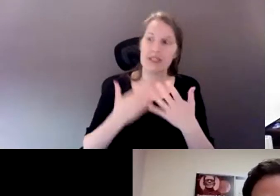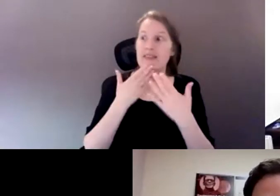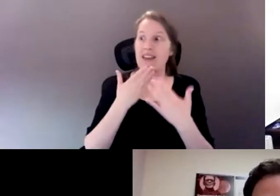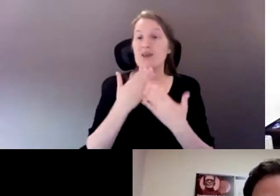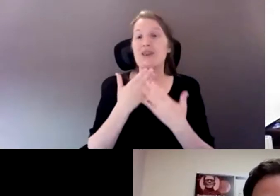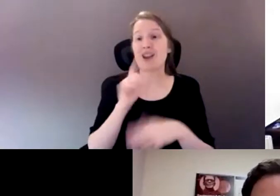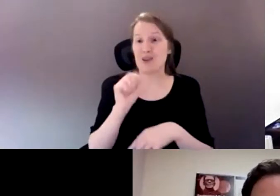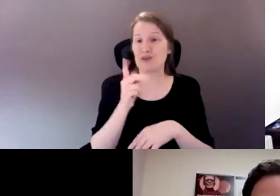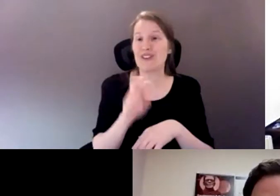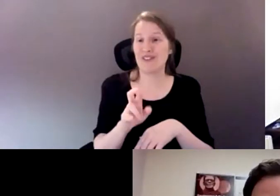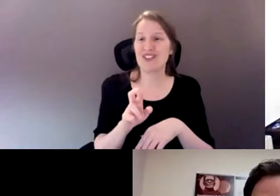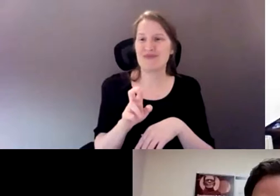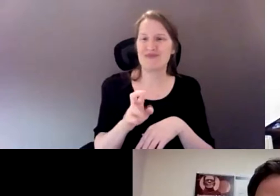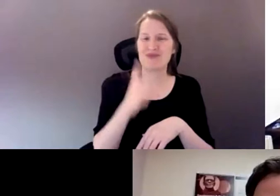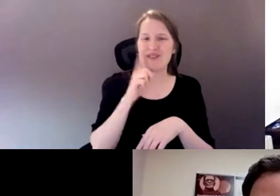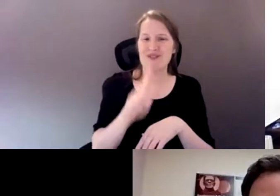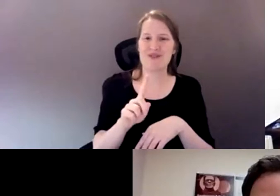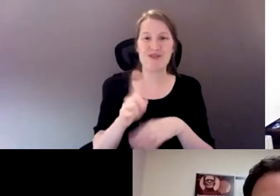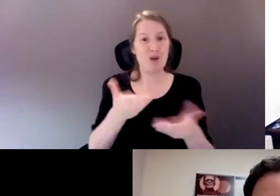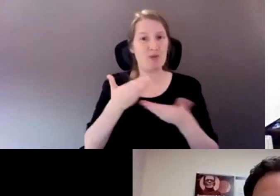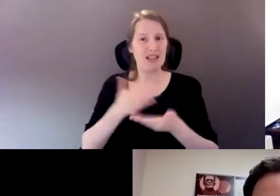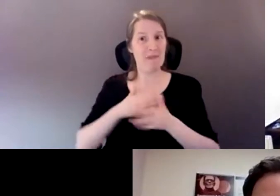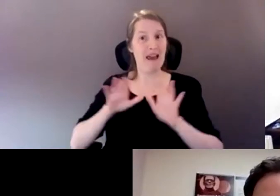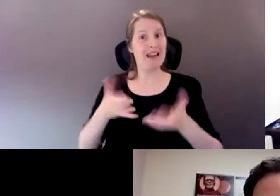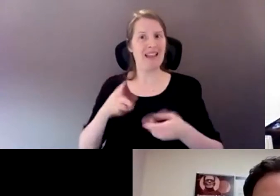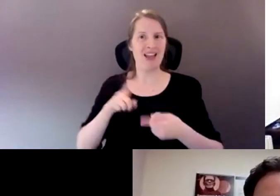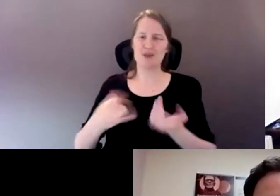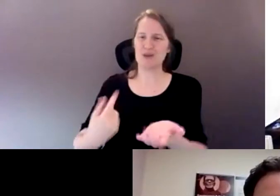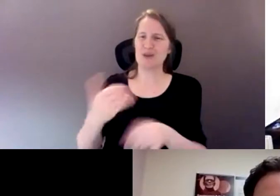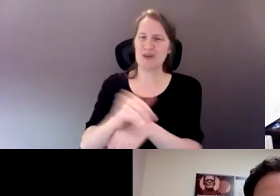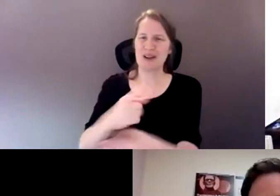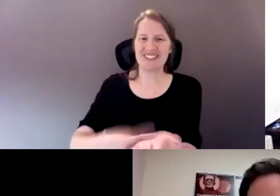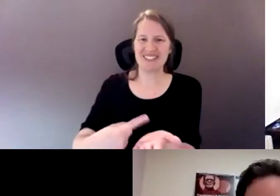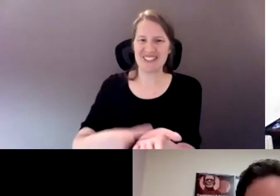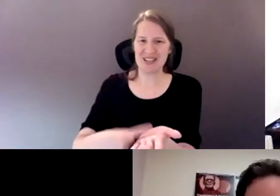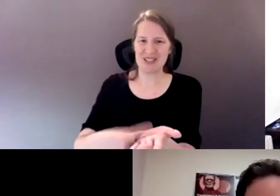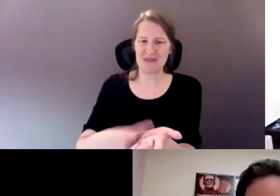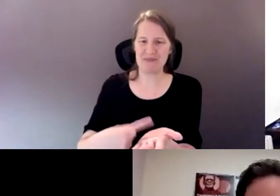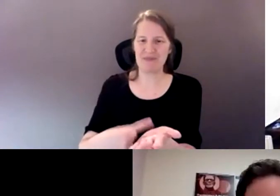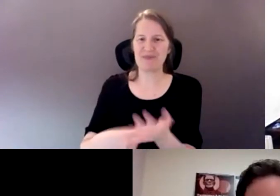Trevor, for bringing my classroom into the discussion. And I'll resist